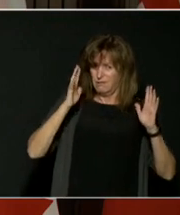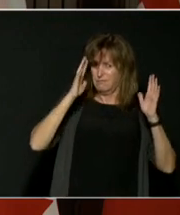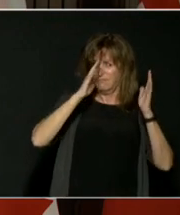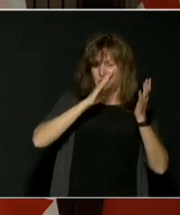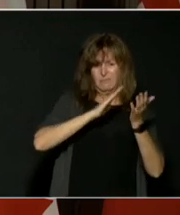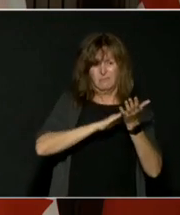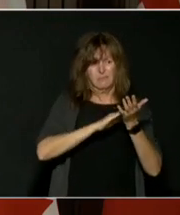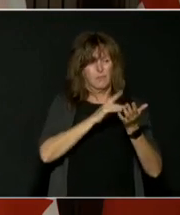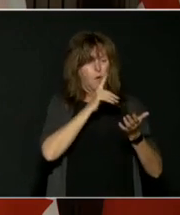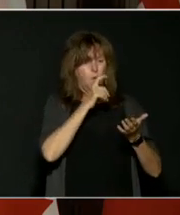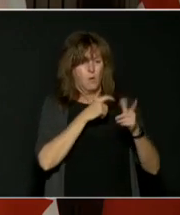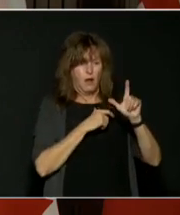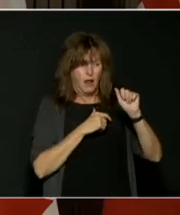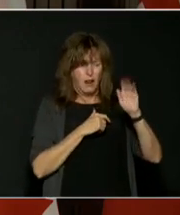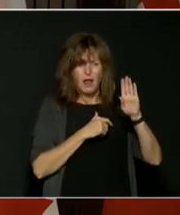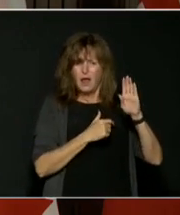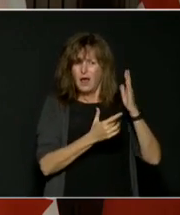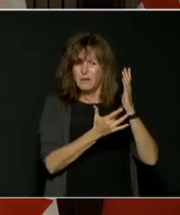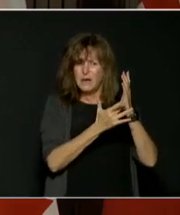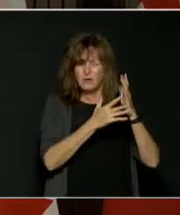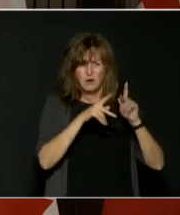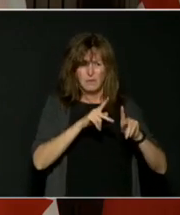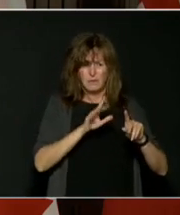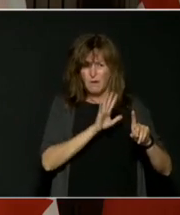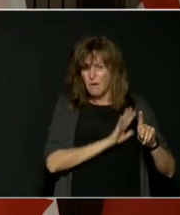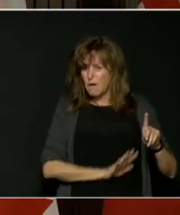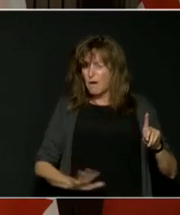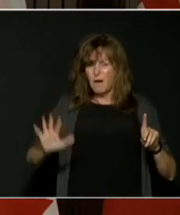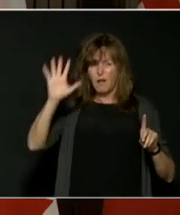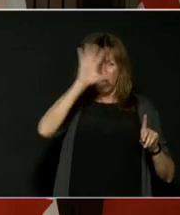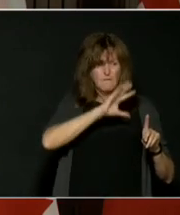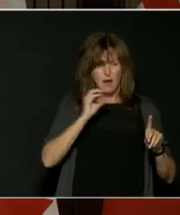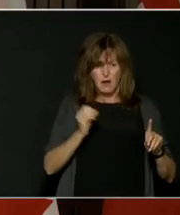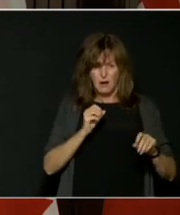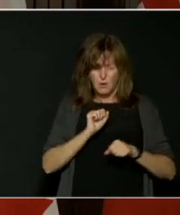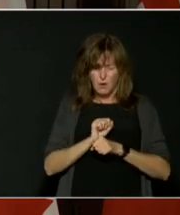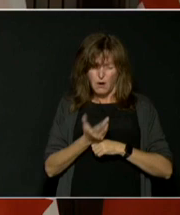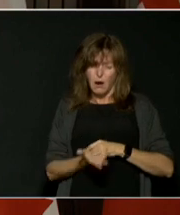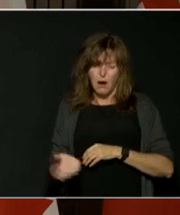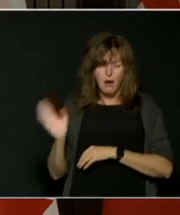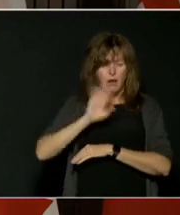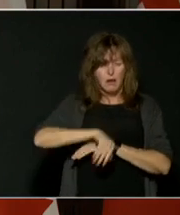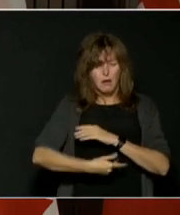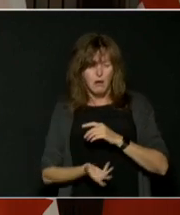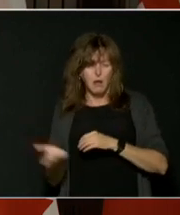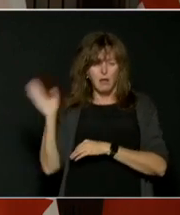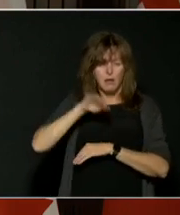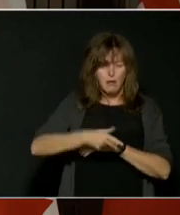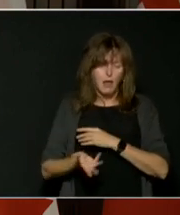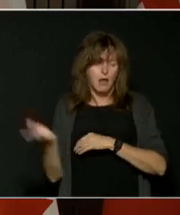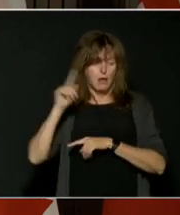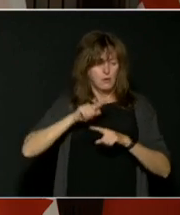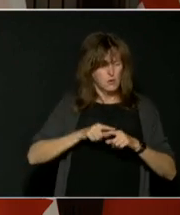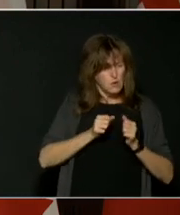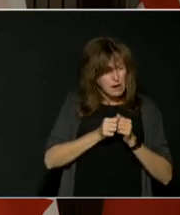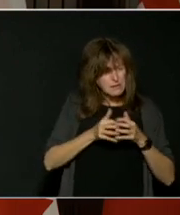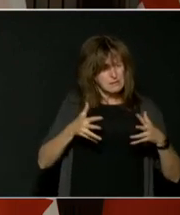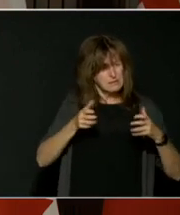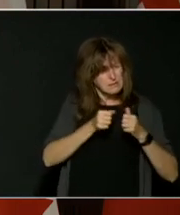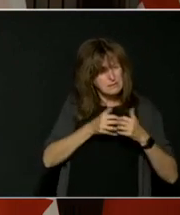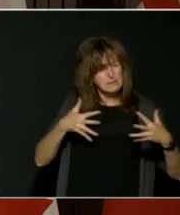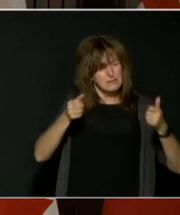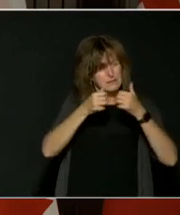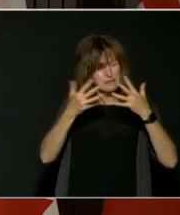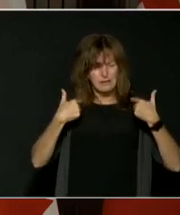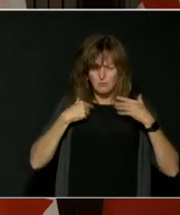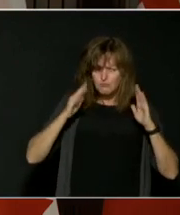all across this province who are working night and day to try to enhance and build up that capacity that we've been talking about. So that capacity